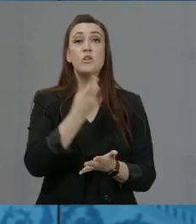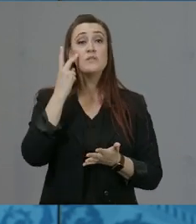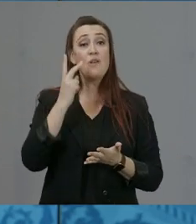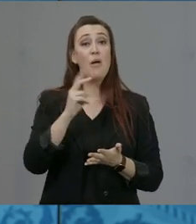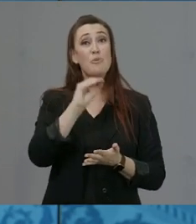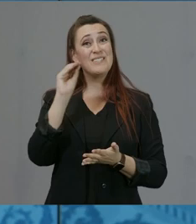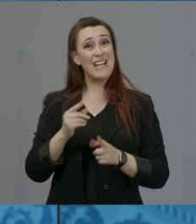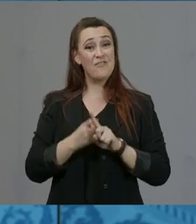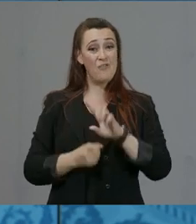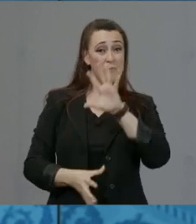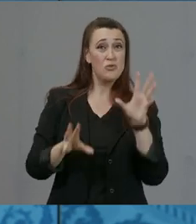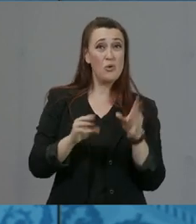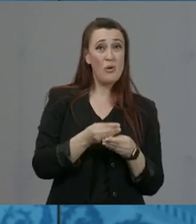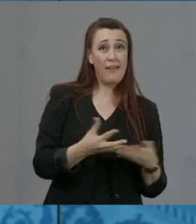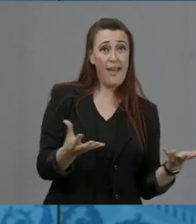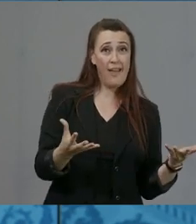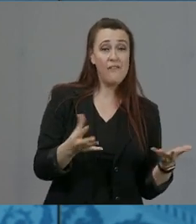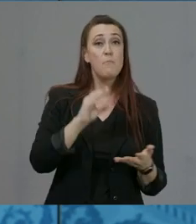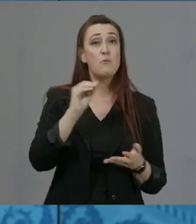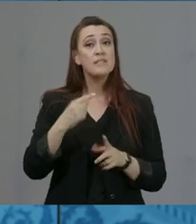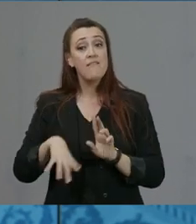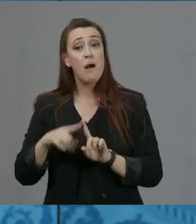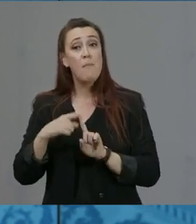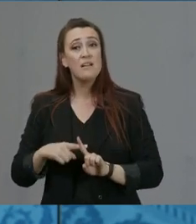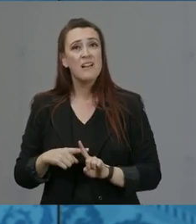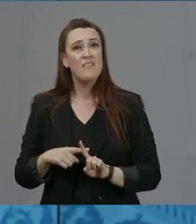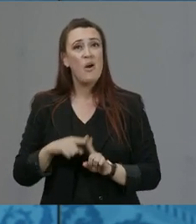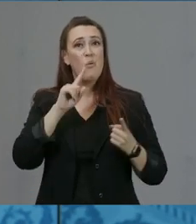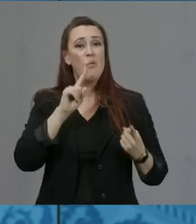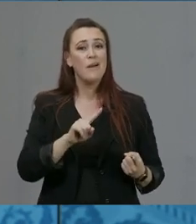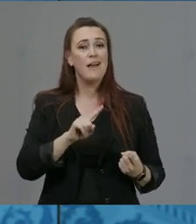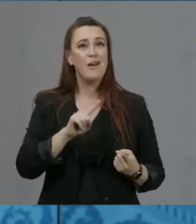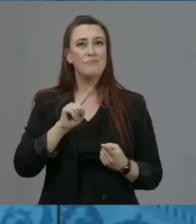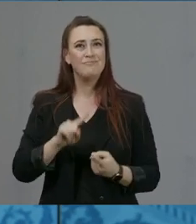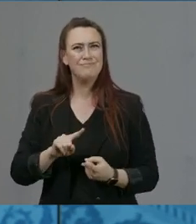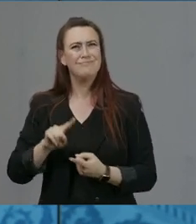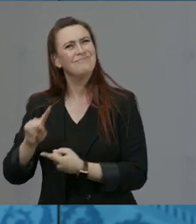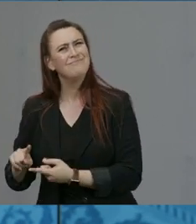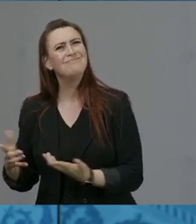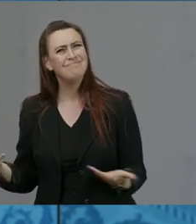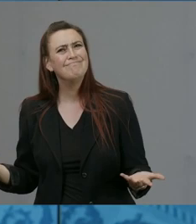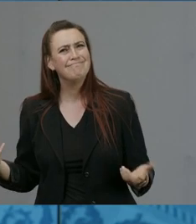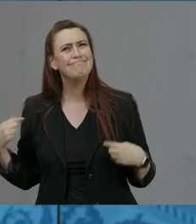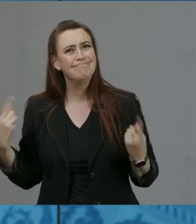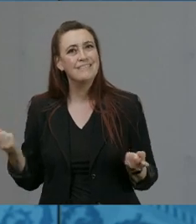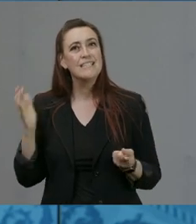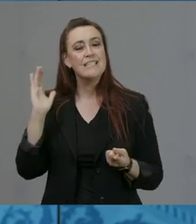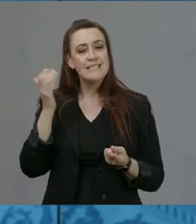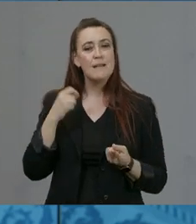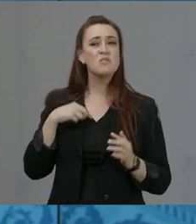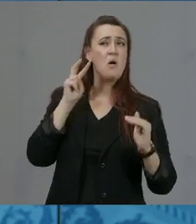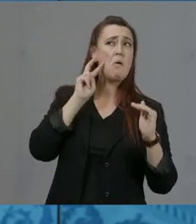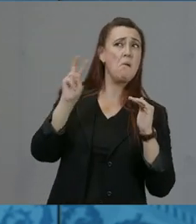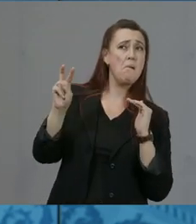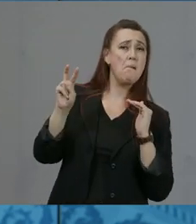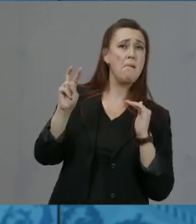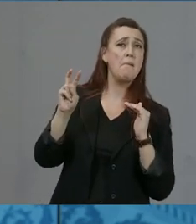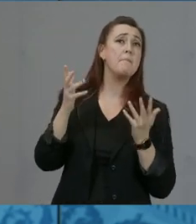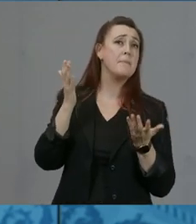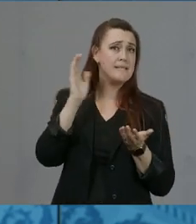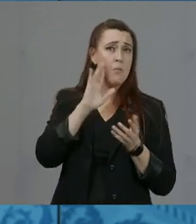down 2 weeks in a row. That gives us the confidence that these measured, gradual decisions